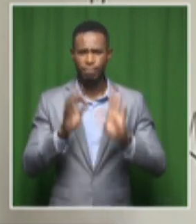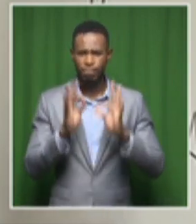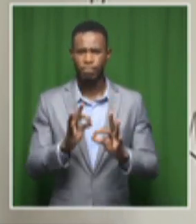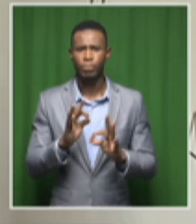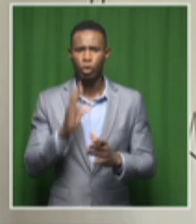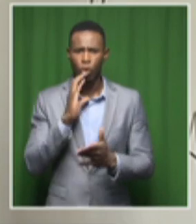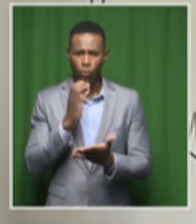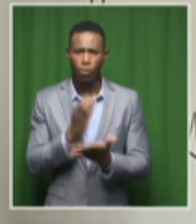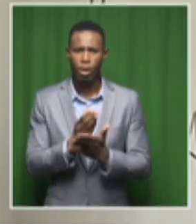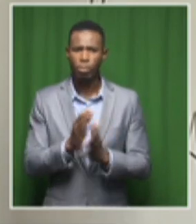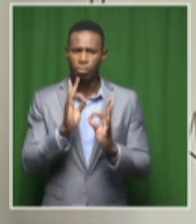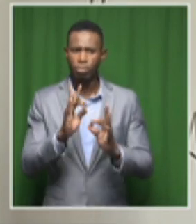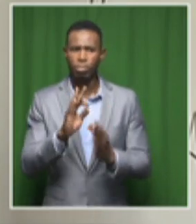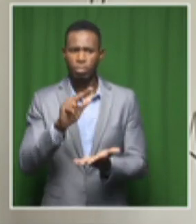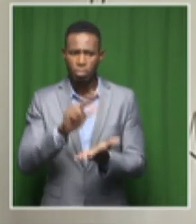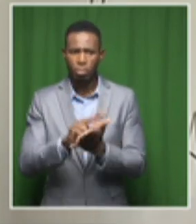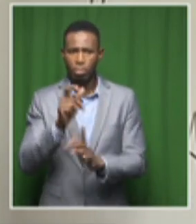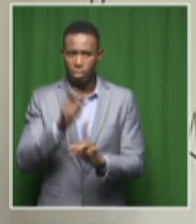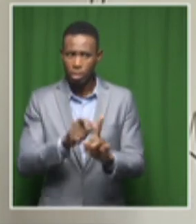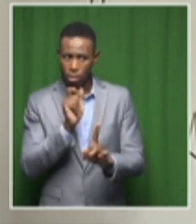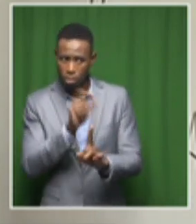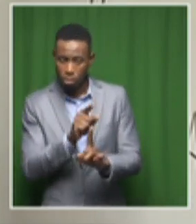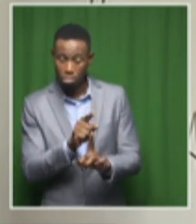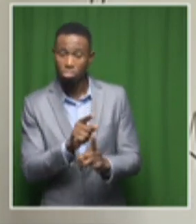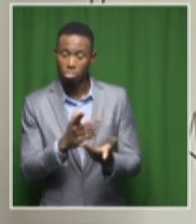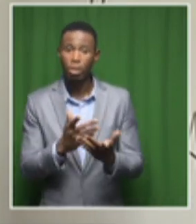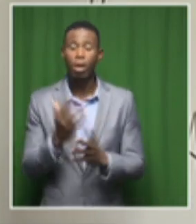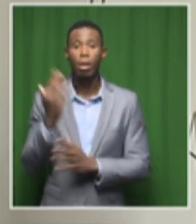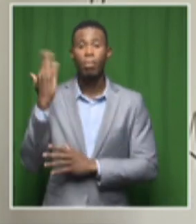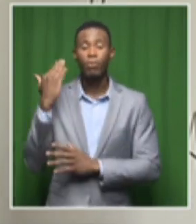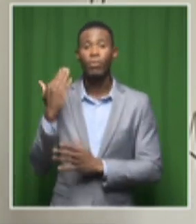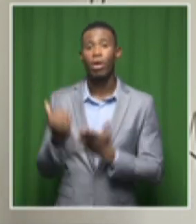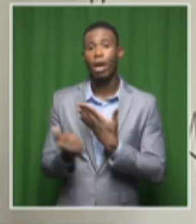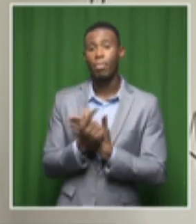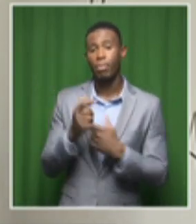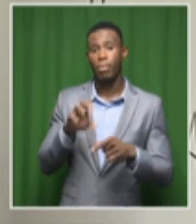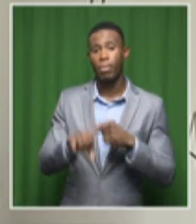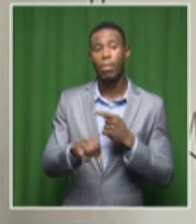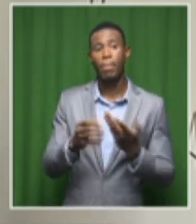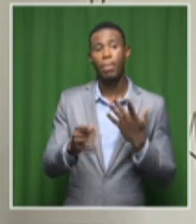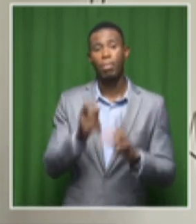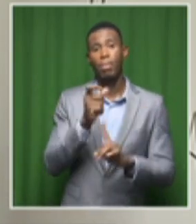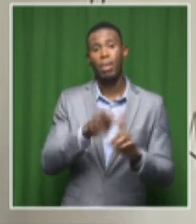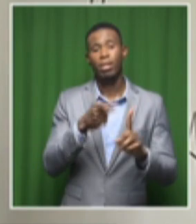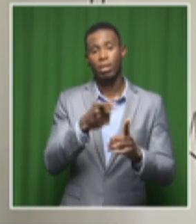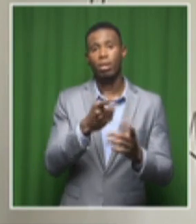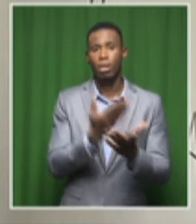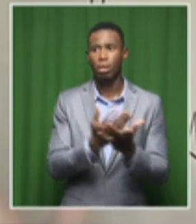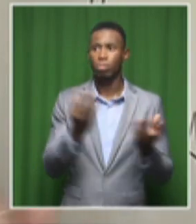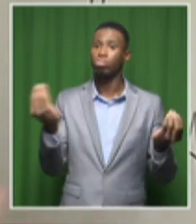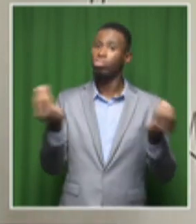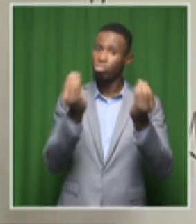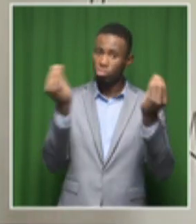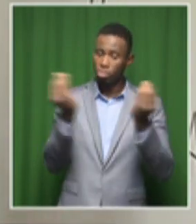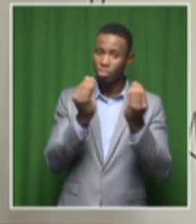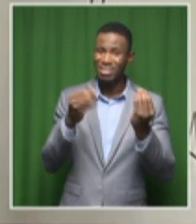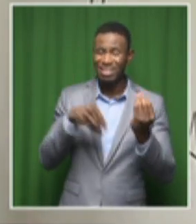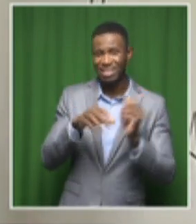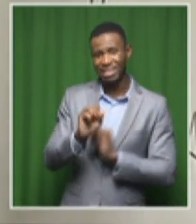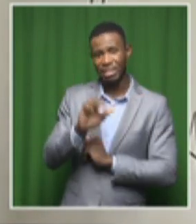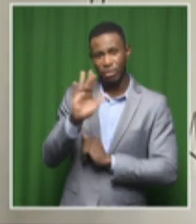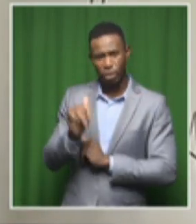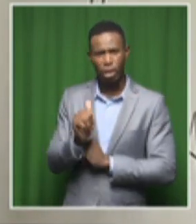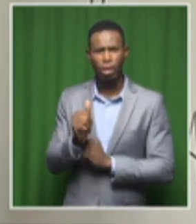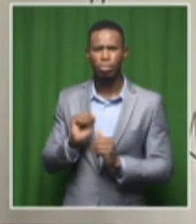in the past, what we found is you can be a celebrity, and especially in South Africa, I really struggled with some celebrities. They had their own